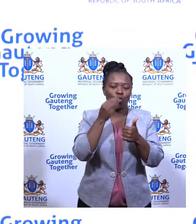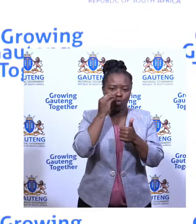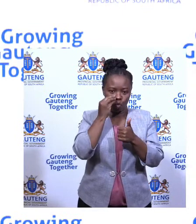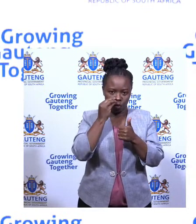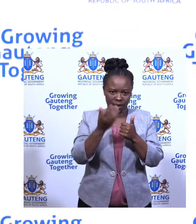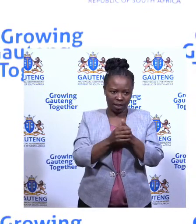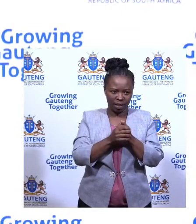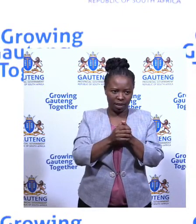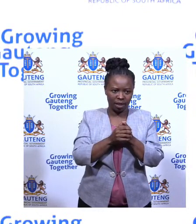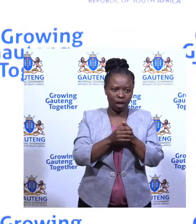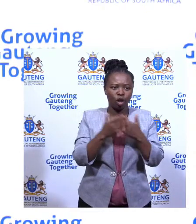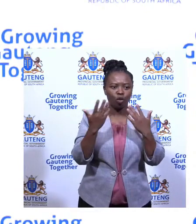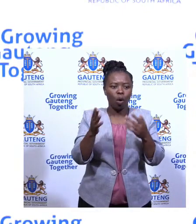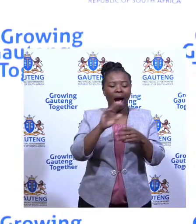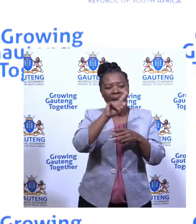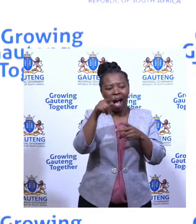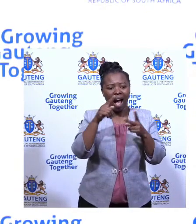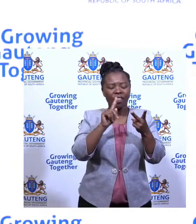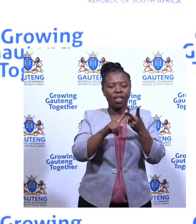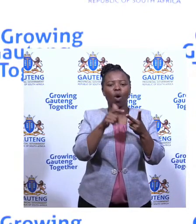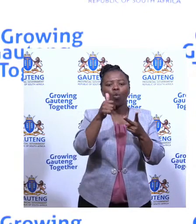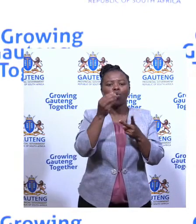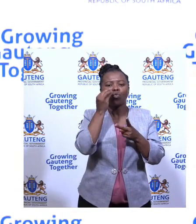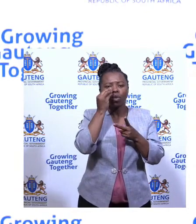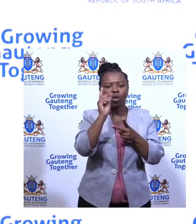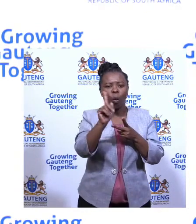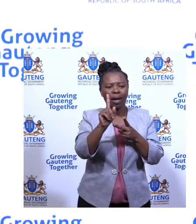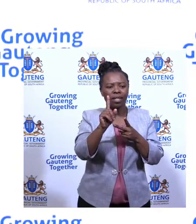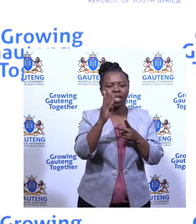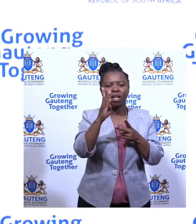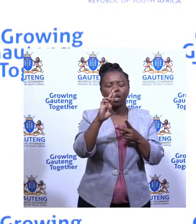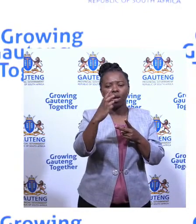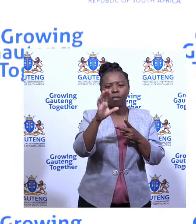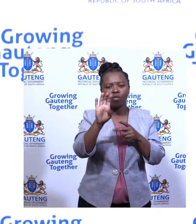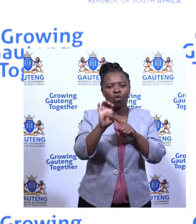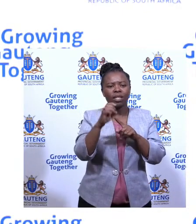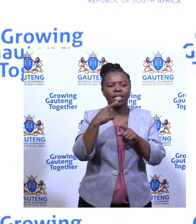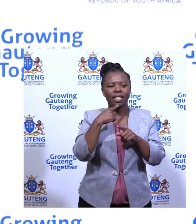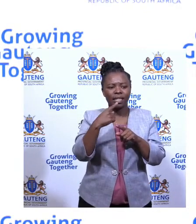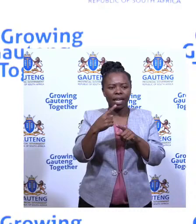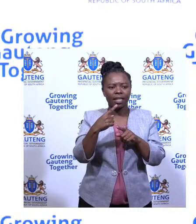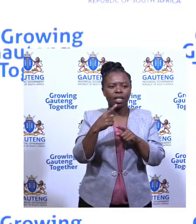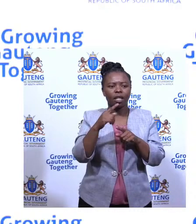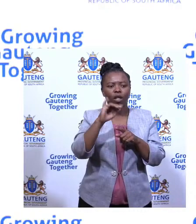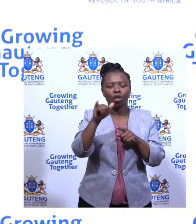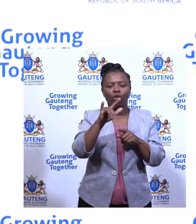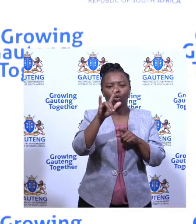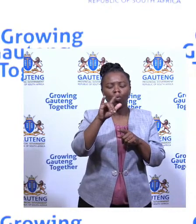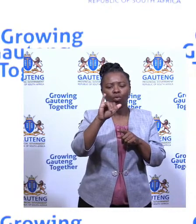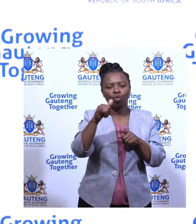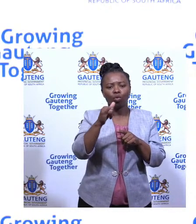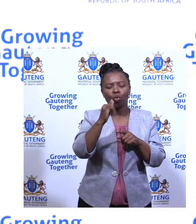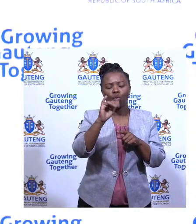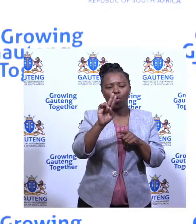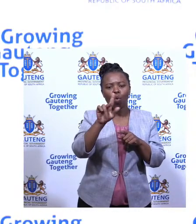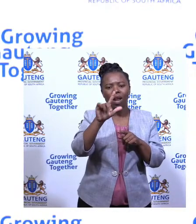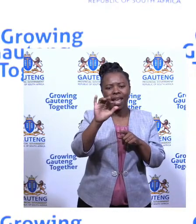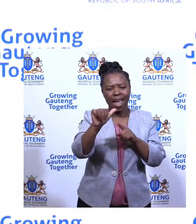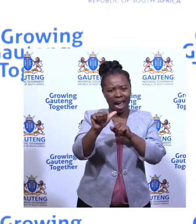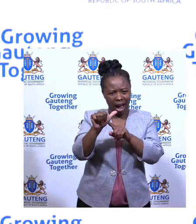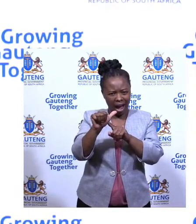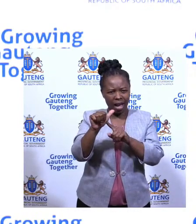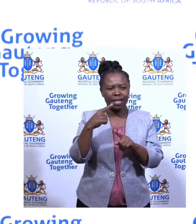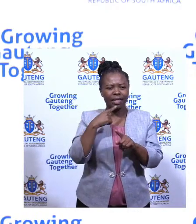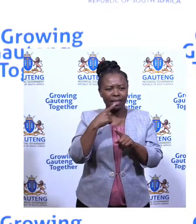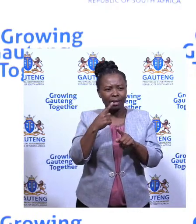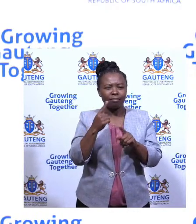So the other big piece of good news is that I think based on what Bruce said, and I think some of the data that Gillian presented gives us some indication that there's